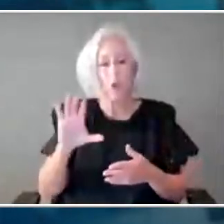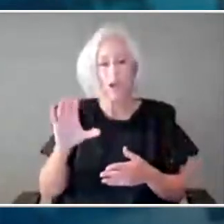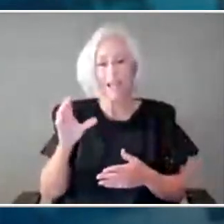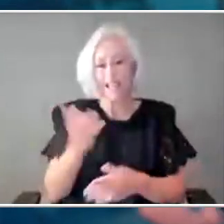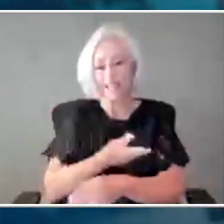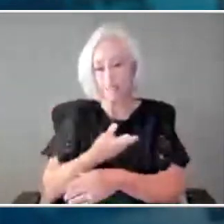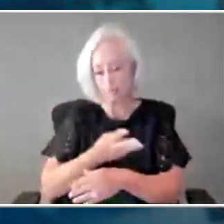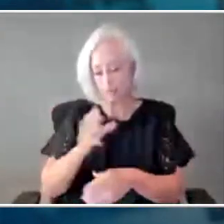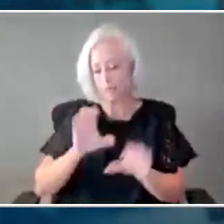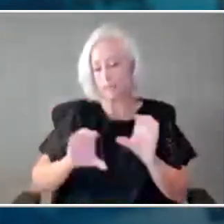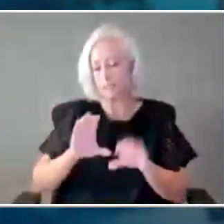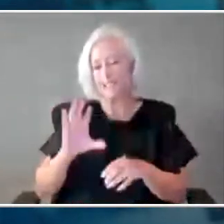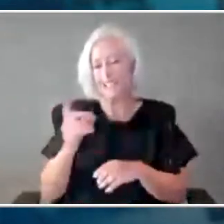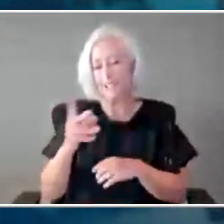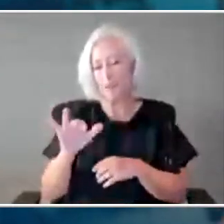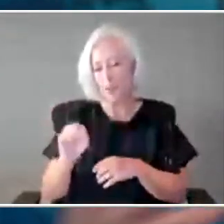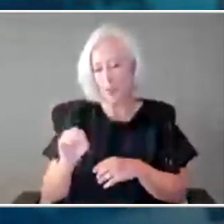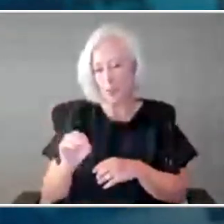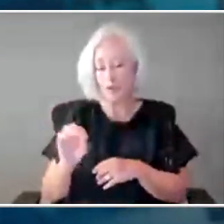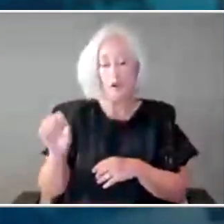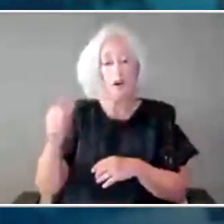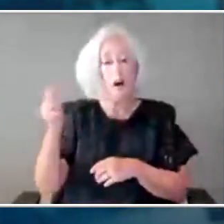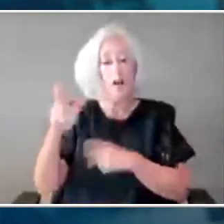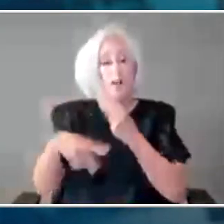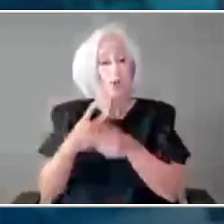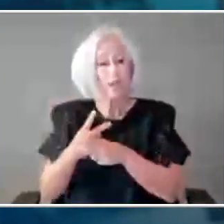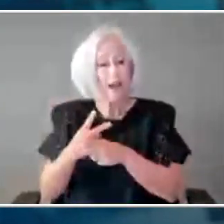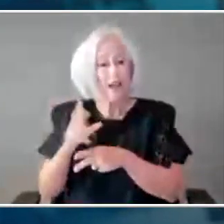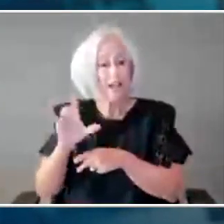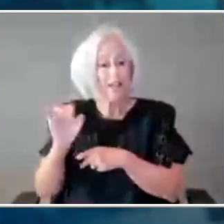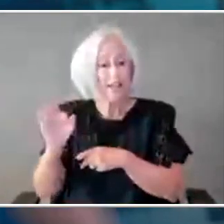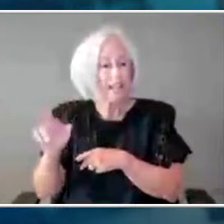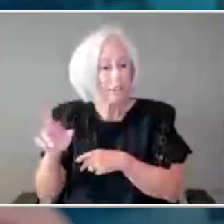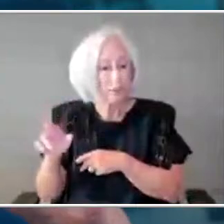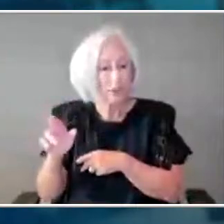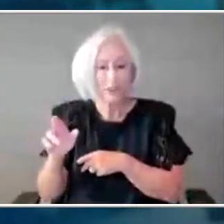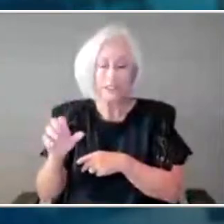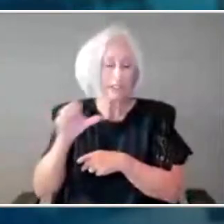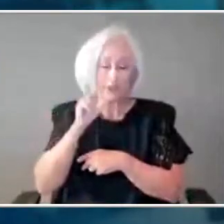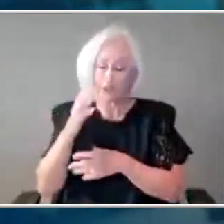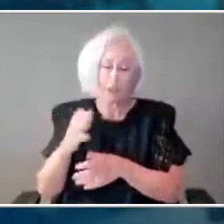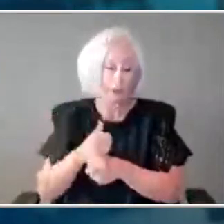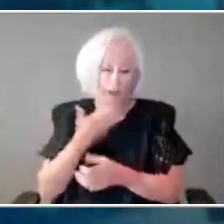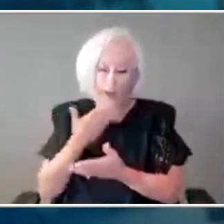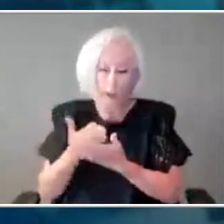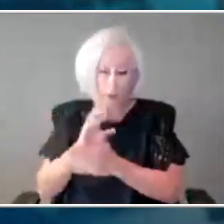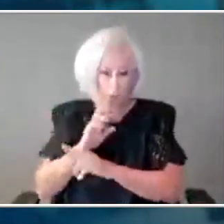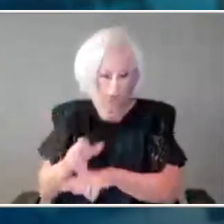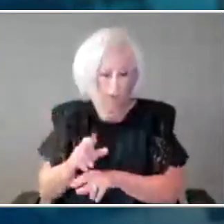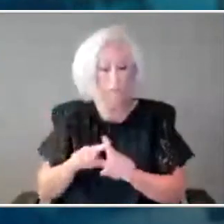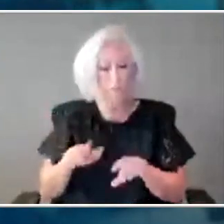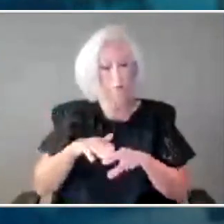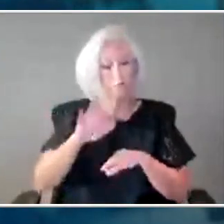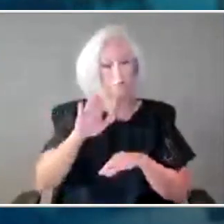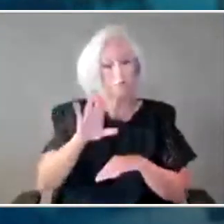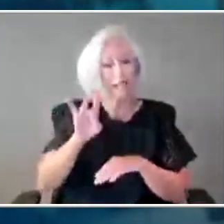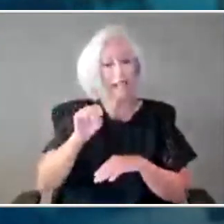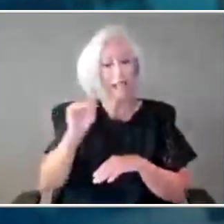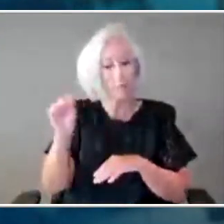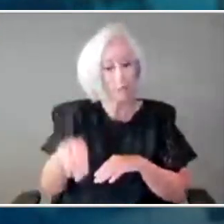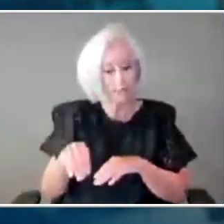like some other types of cancer where we don't really get a good chemo response even at the beginning. Fortunately, 80+% of people respond well to